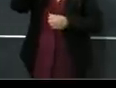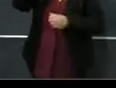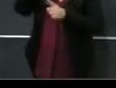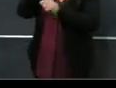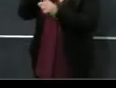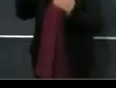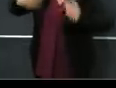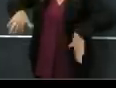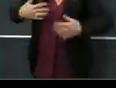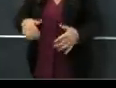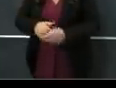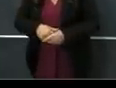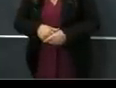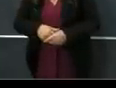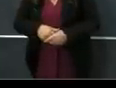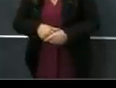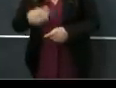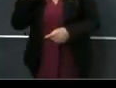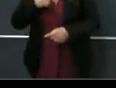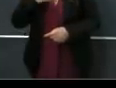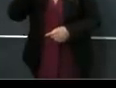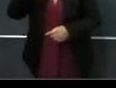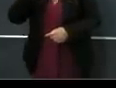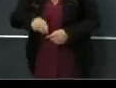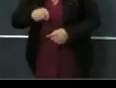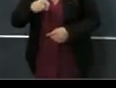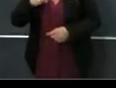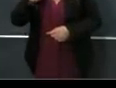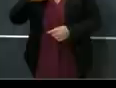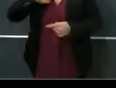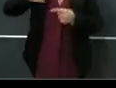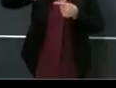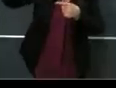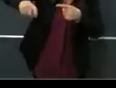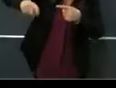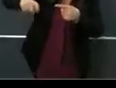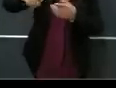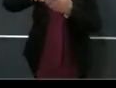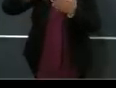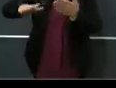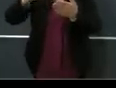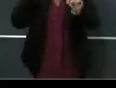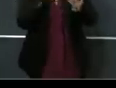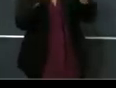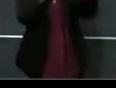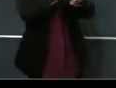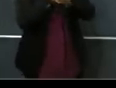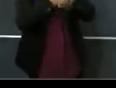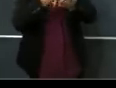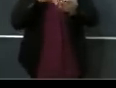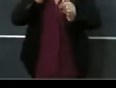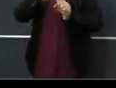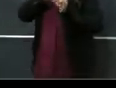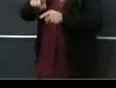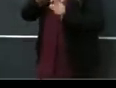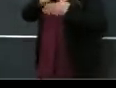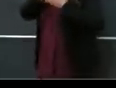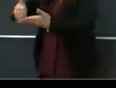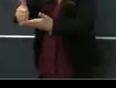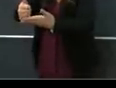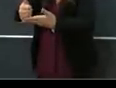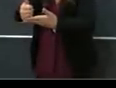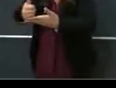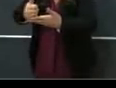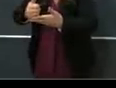in believing that as we respond to the needs of our students to learn in this pandemic, that we must do so in a way where we once and